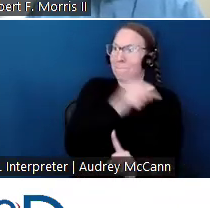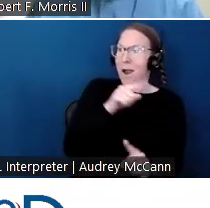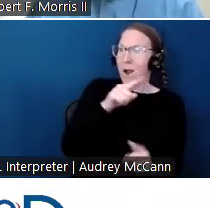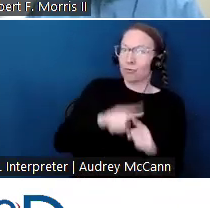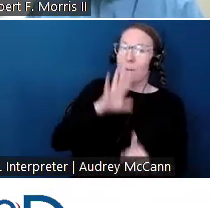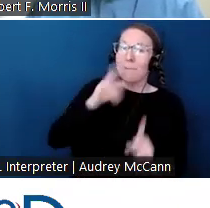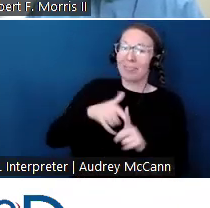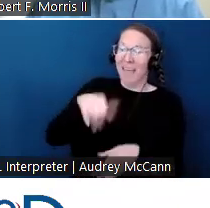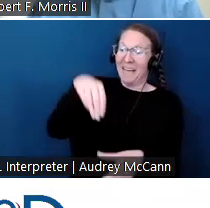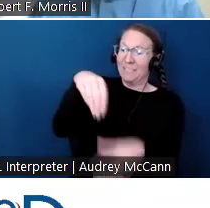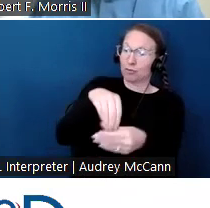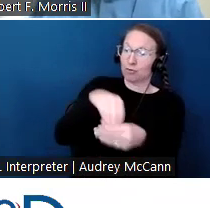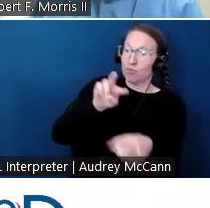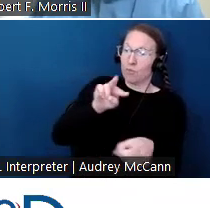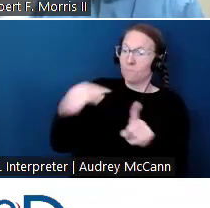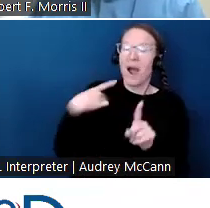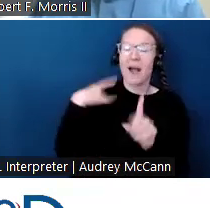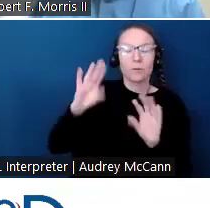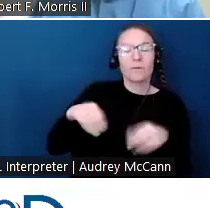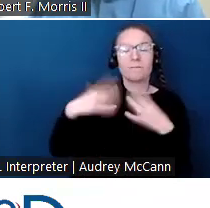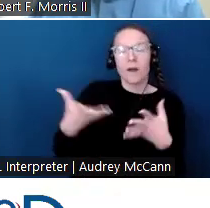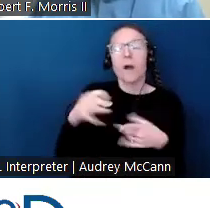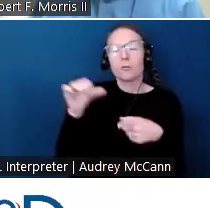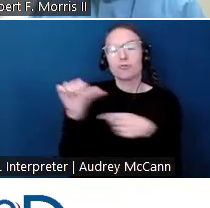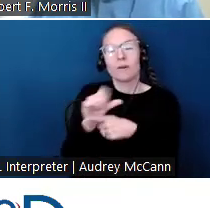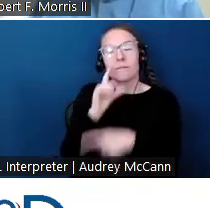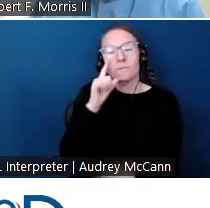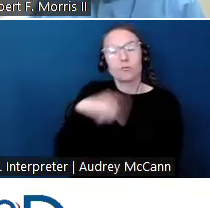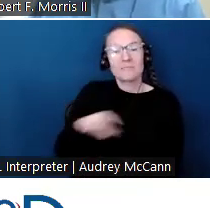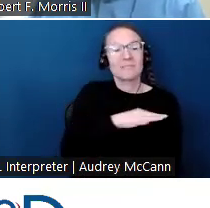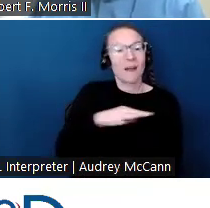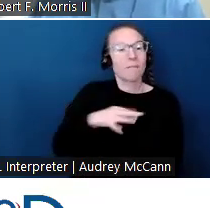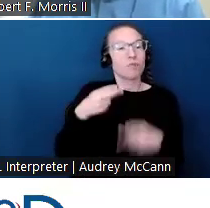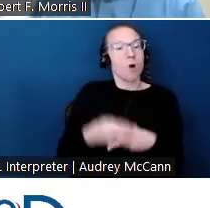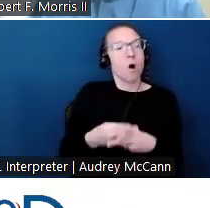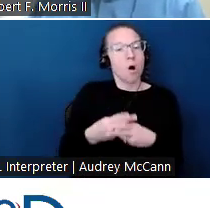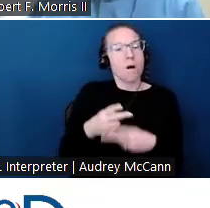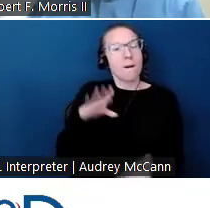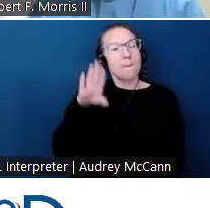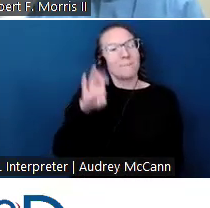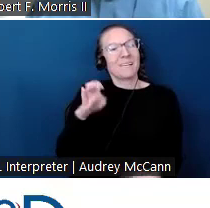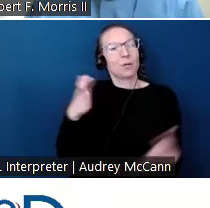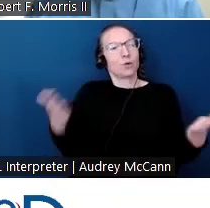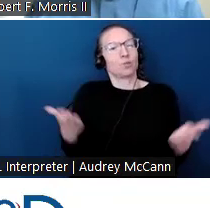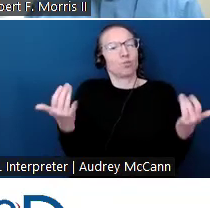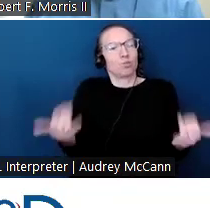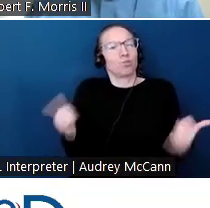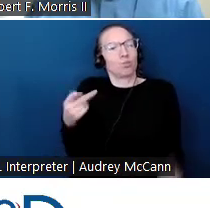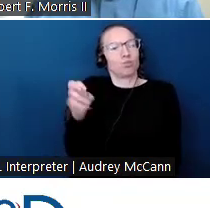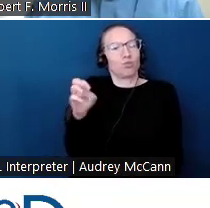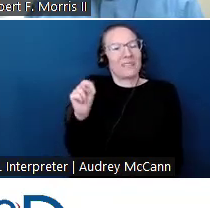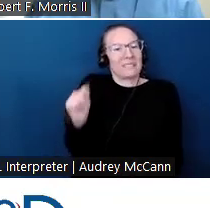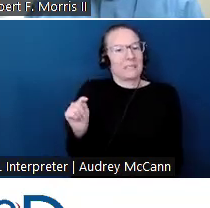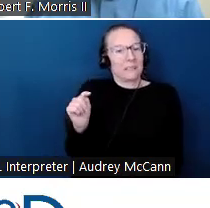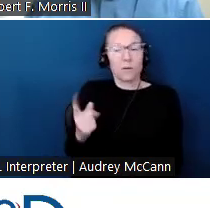internal point of view, I provided a training for our staff called Being Present. And the purpose of that is that